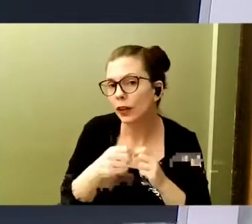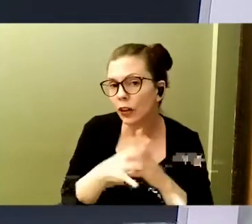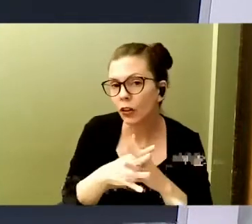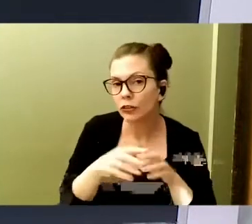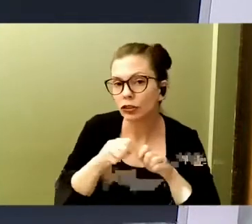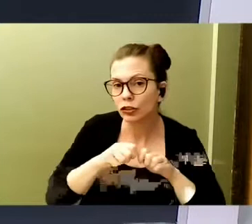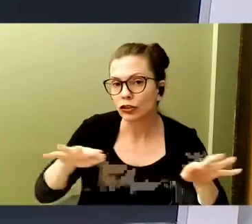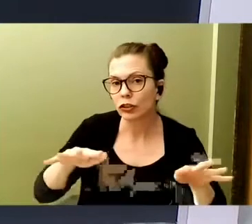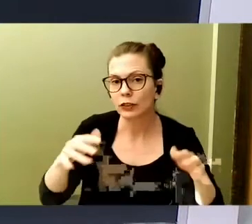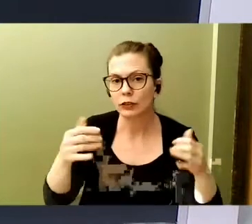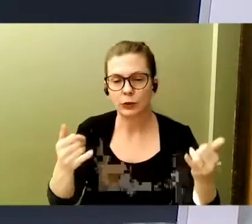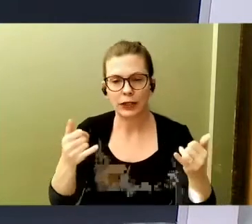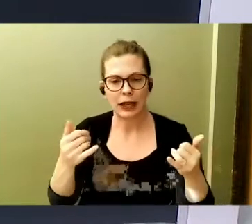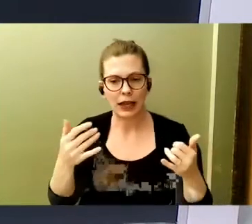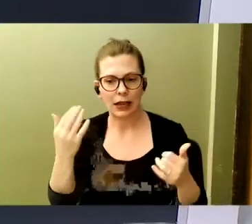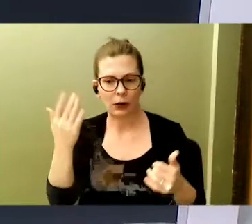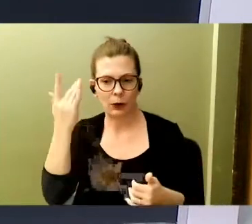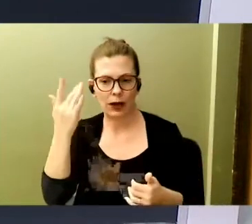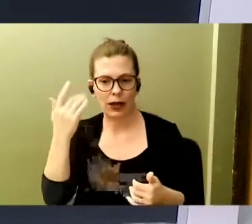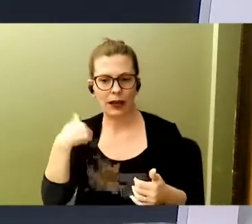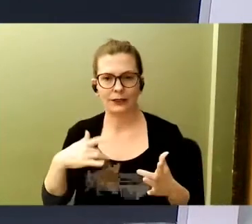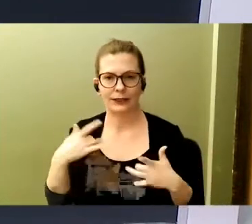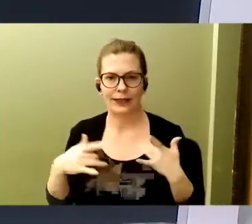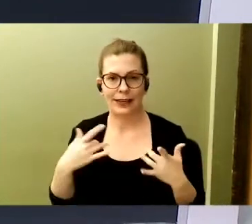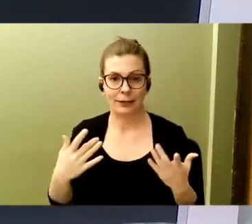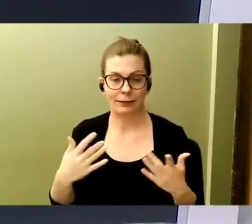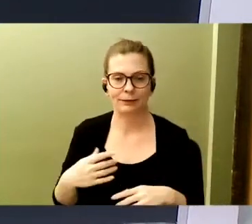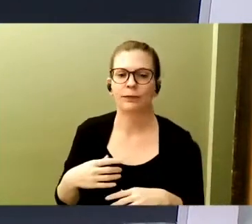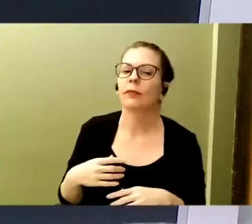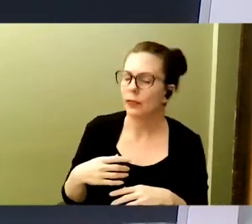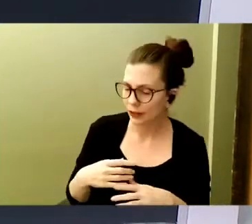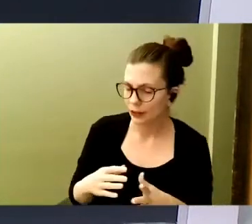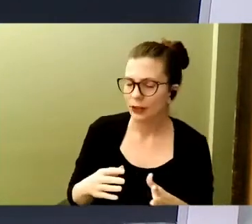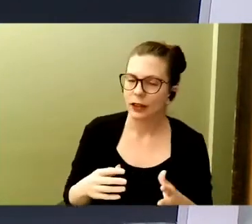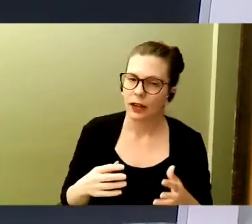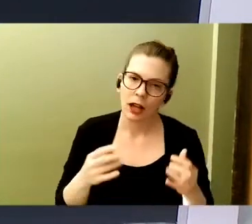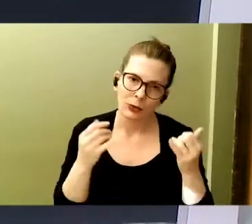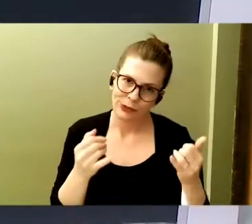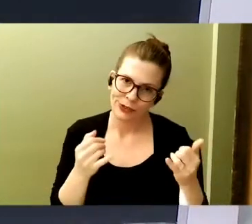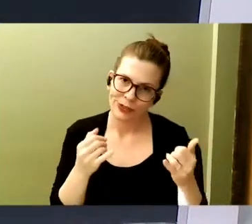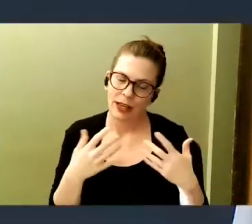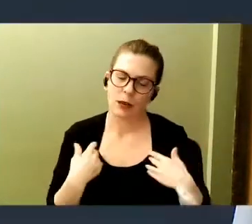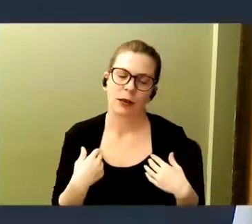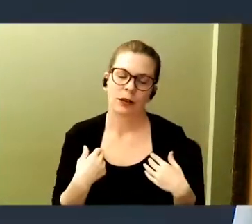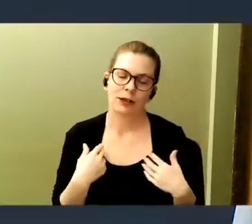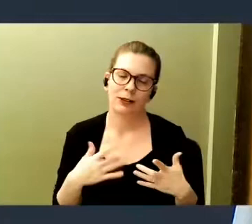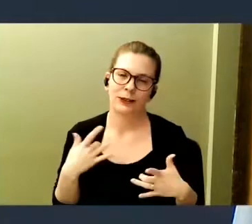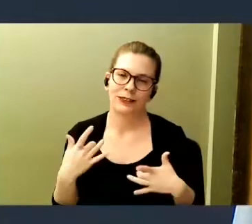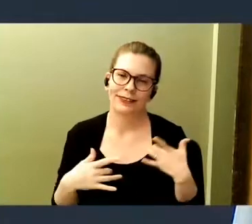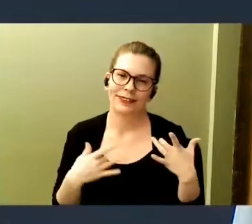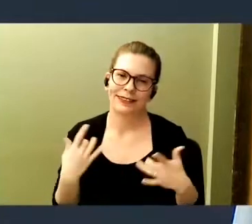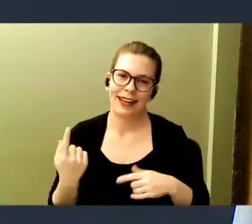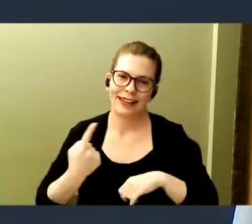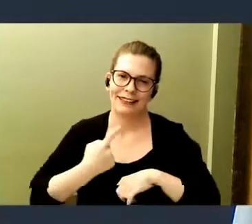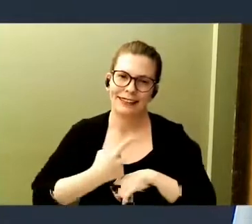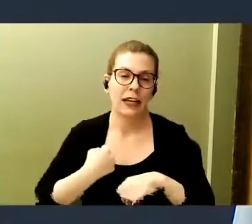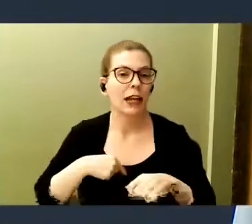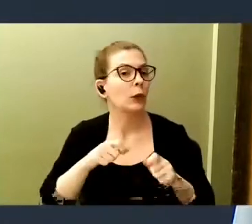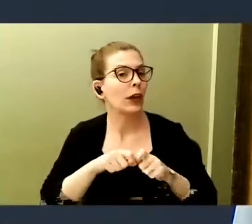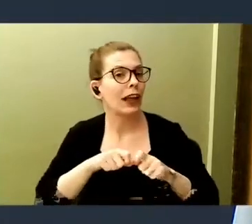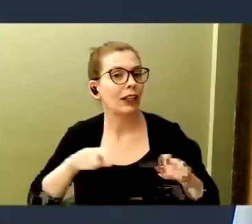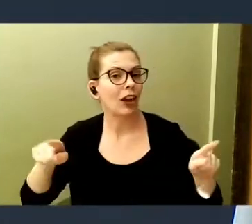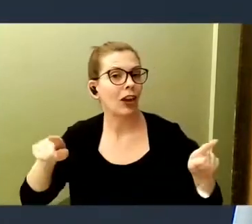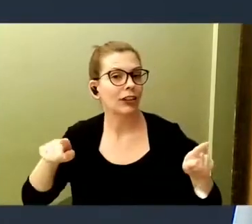why is it exciting? So today is a really exciting day. We launched a service